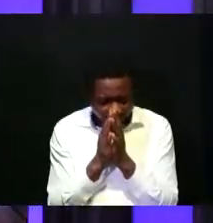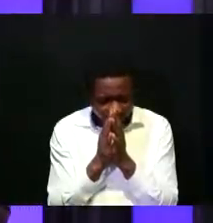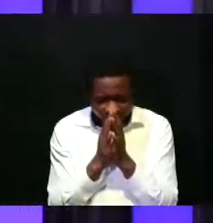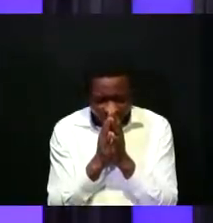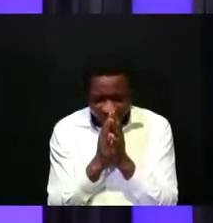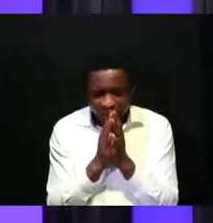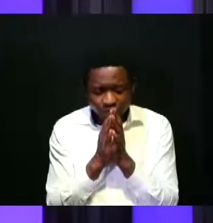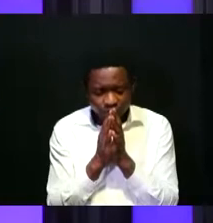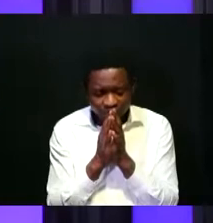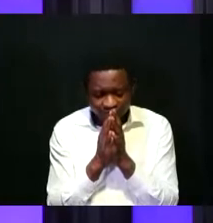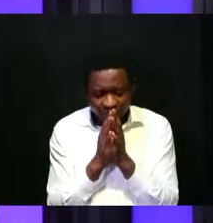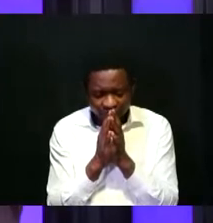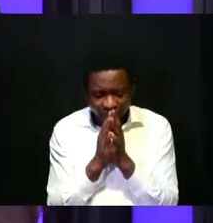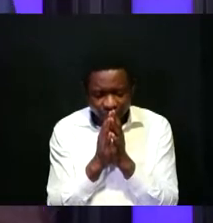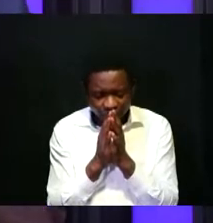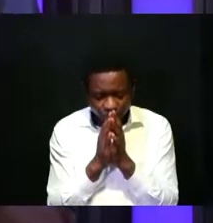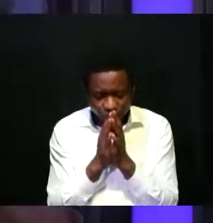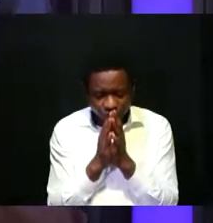Shianahadia.